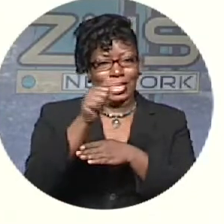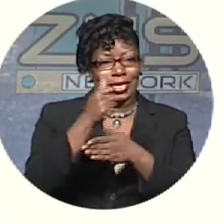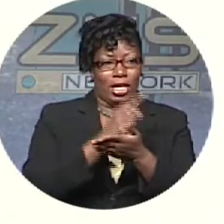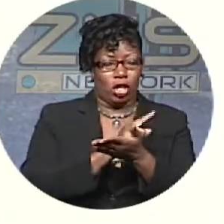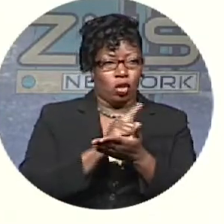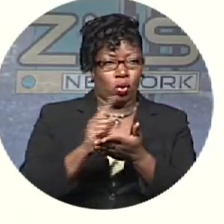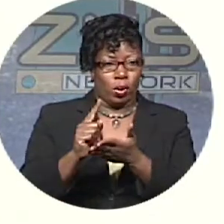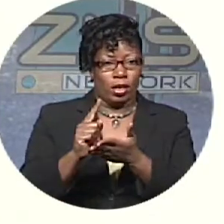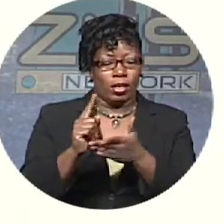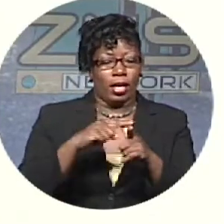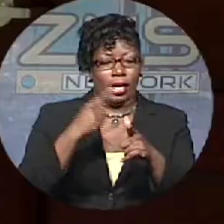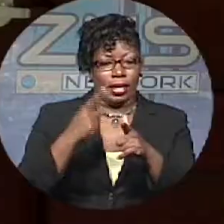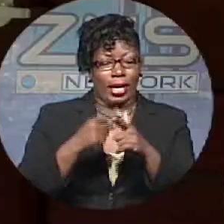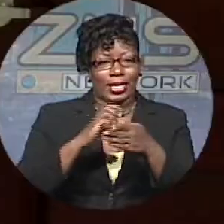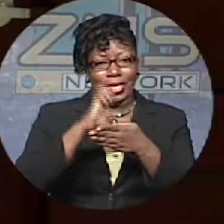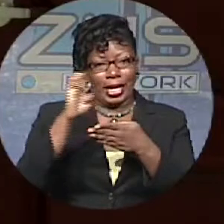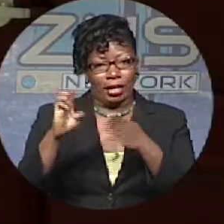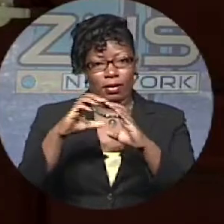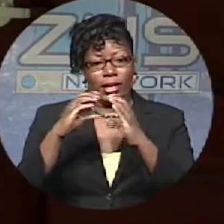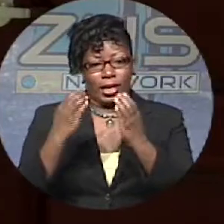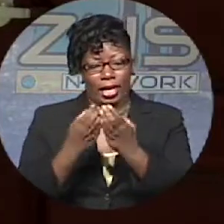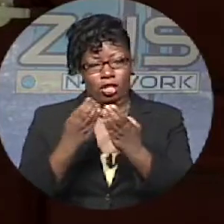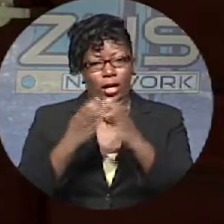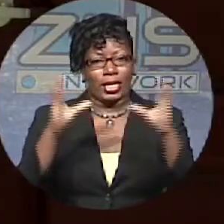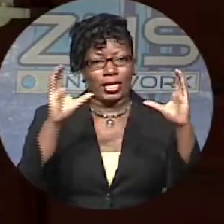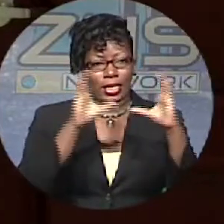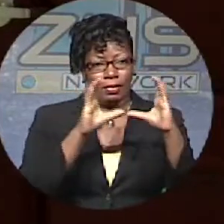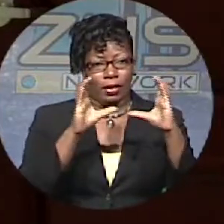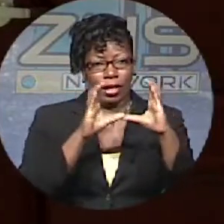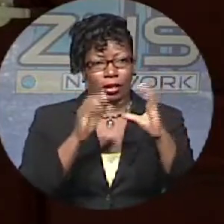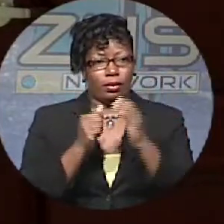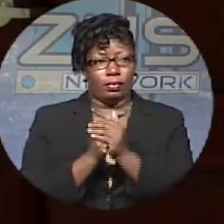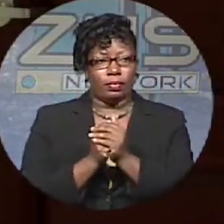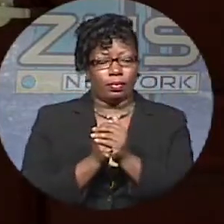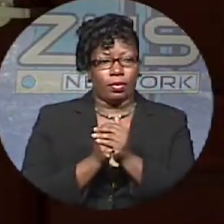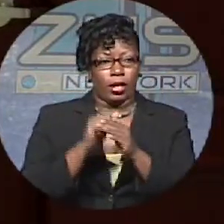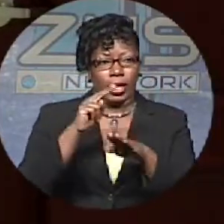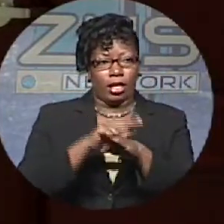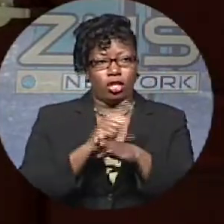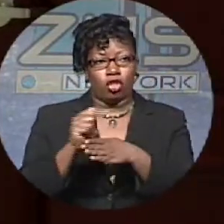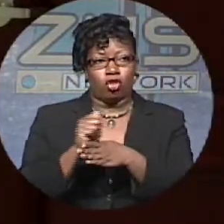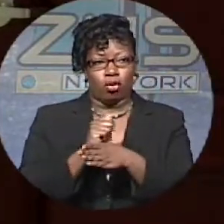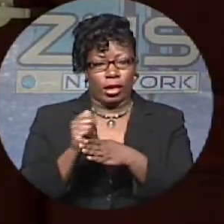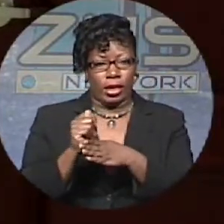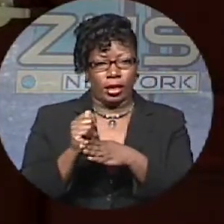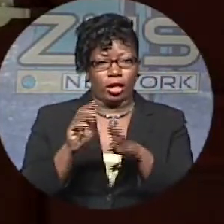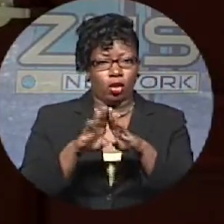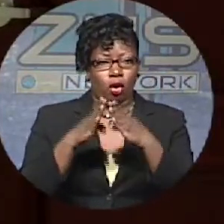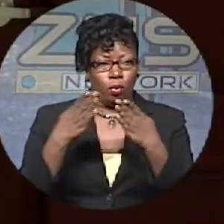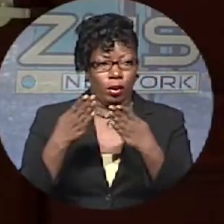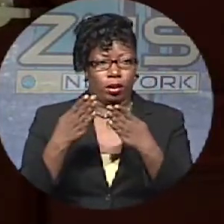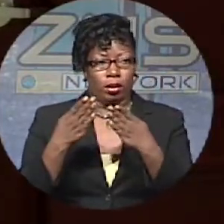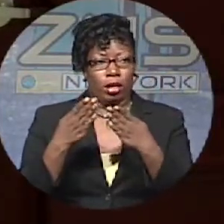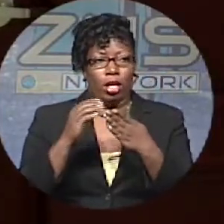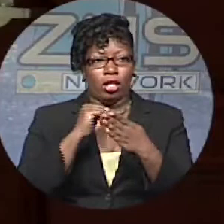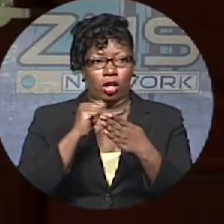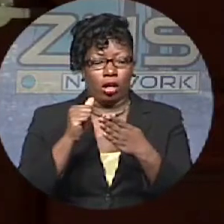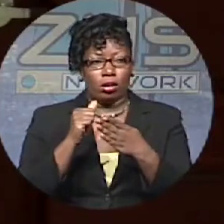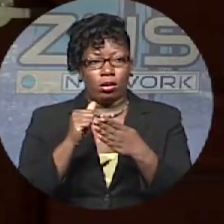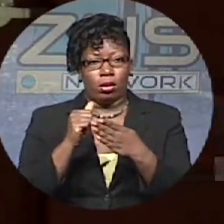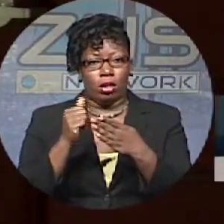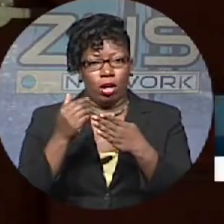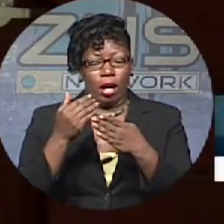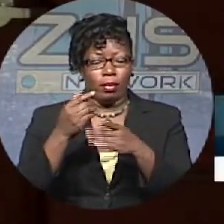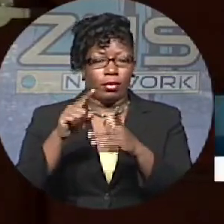their skills certificate. Now that the headquarters for the government's National Training Agency is open, operations don't begin here until next